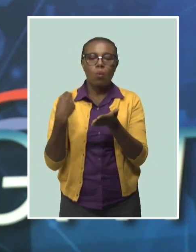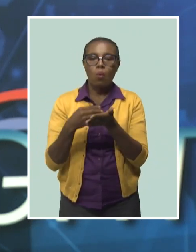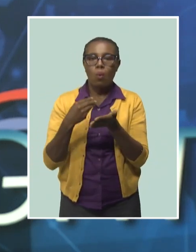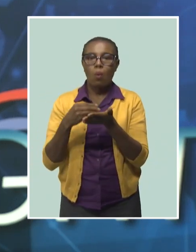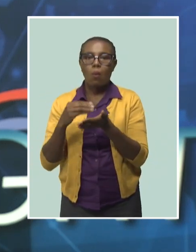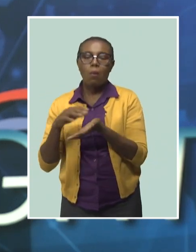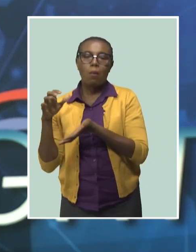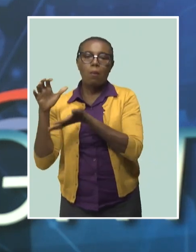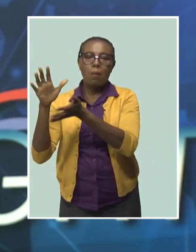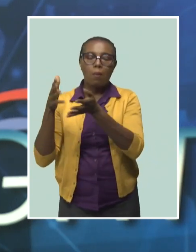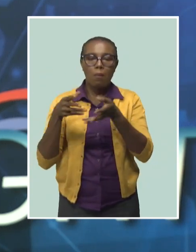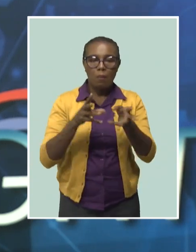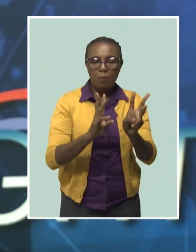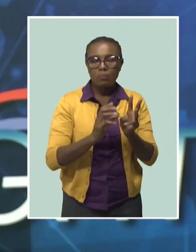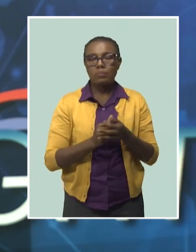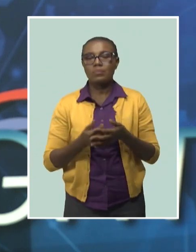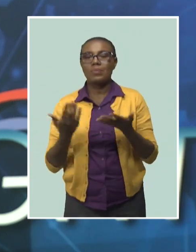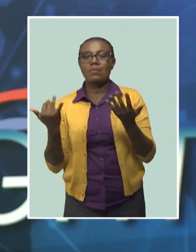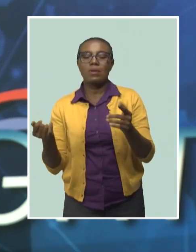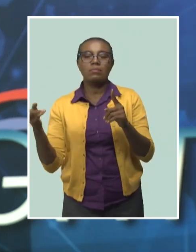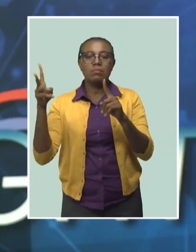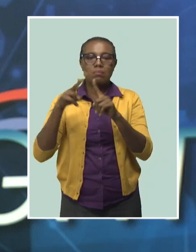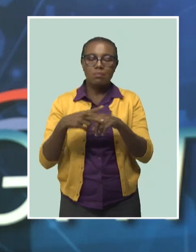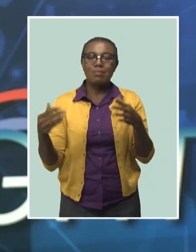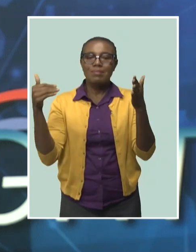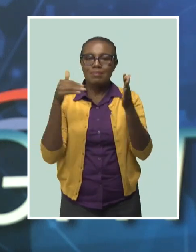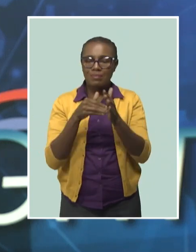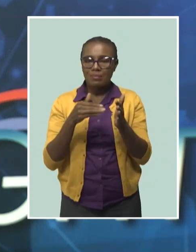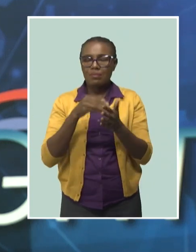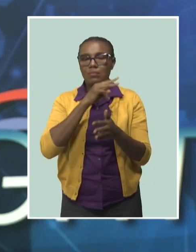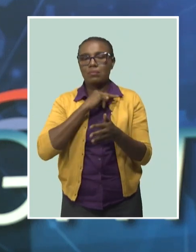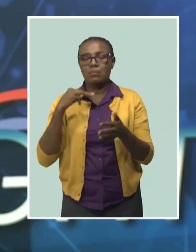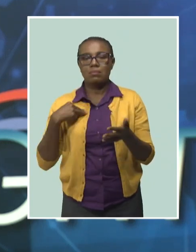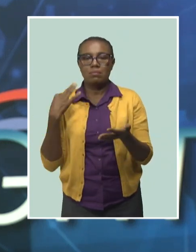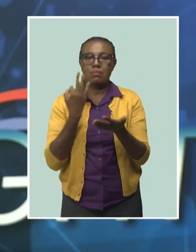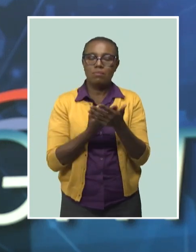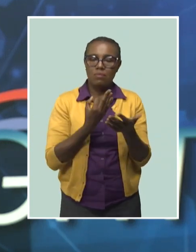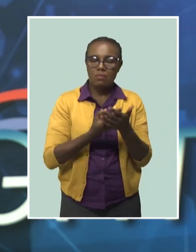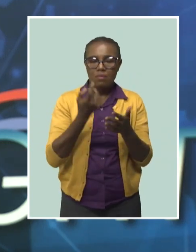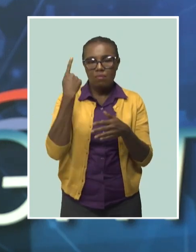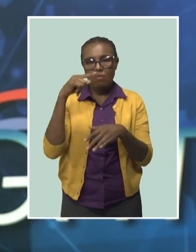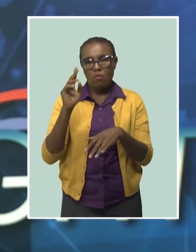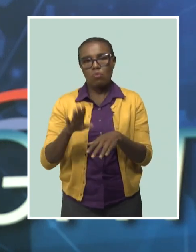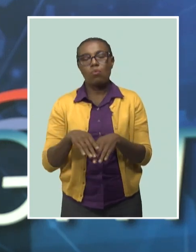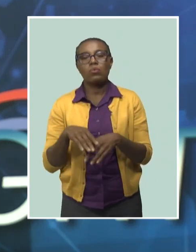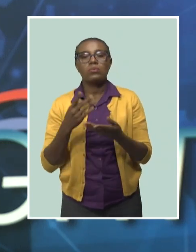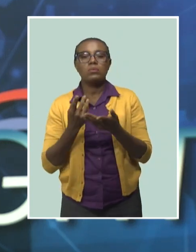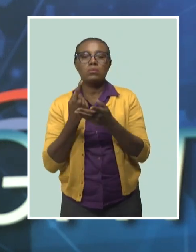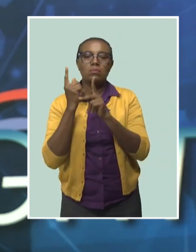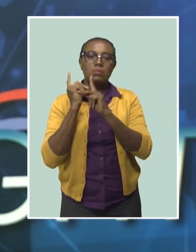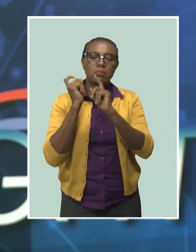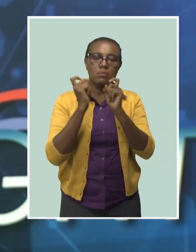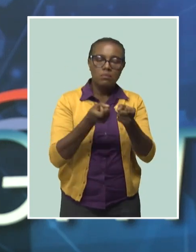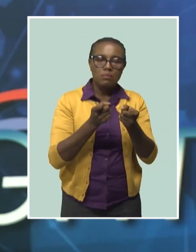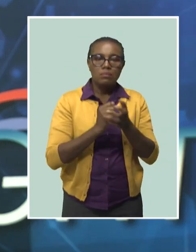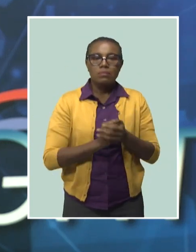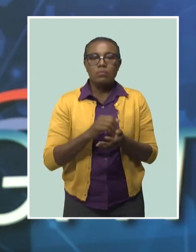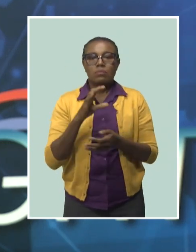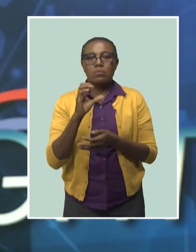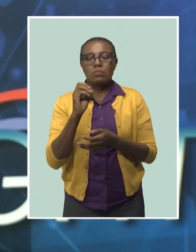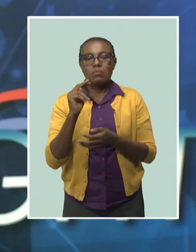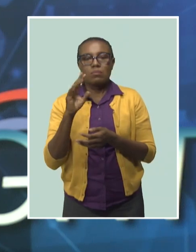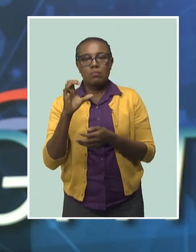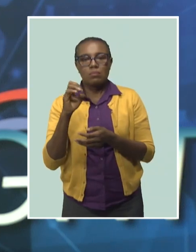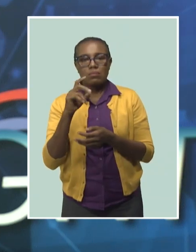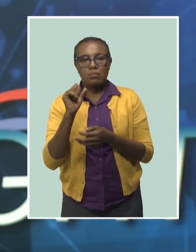date will have to reapply to the Ministry of Finance for the grants of those concessions. Ms. Motley says the basis on which concessions